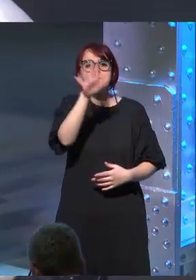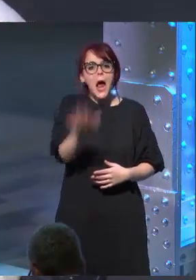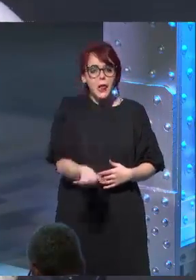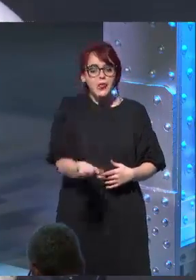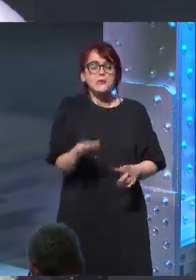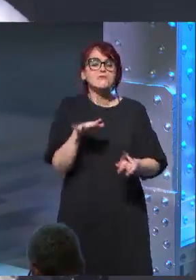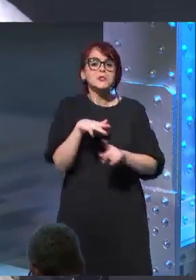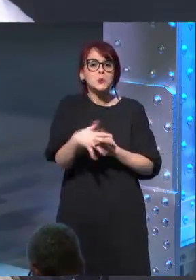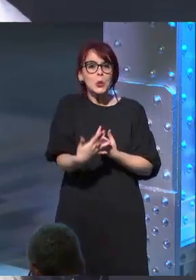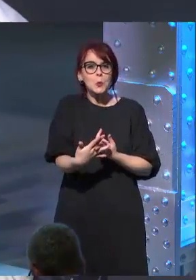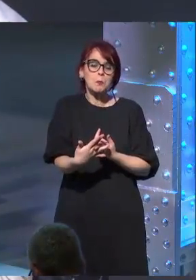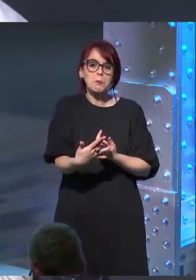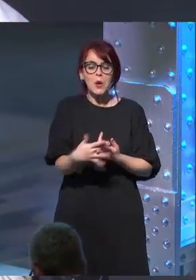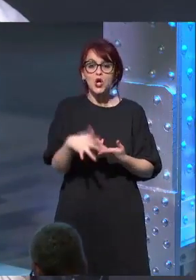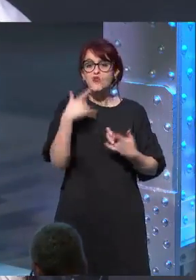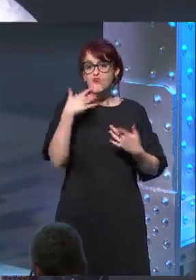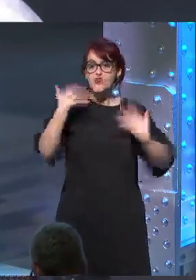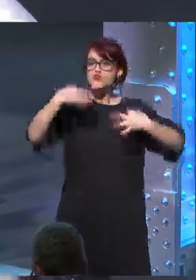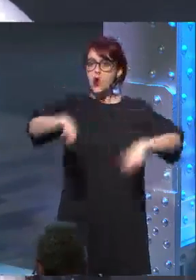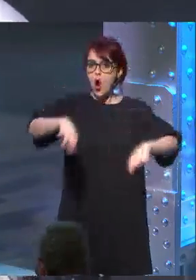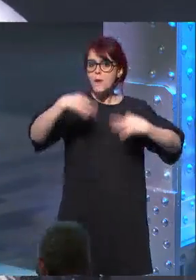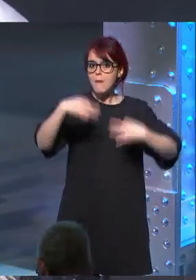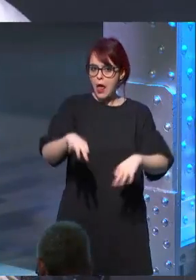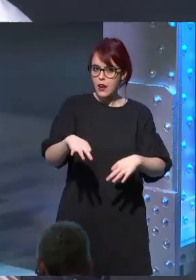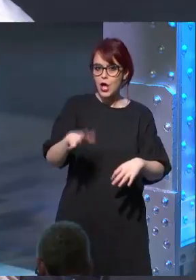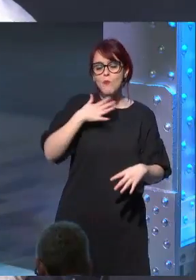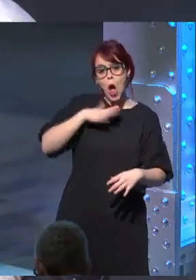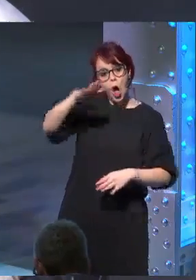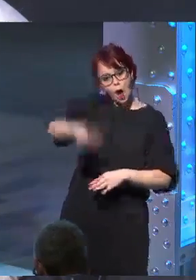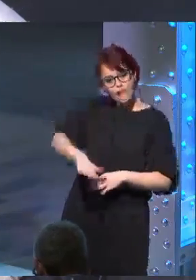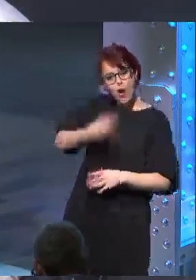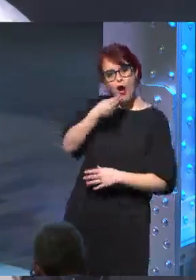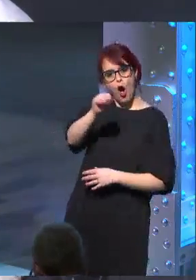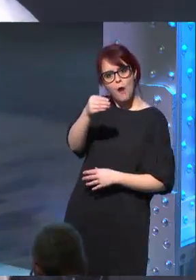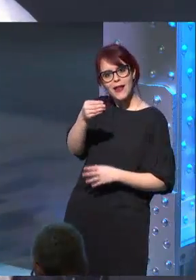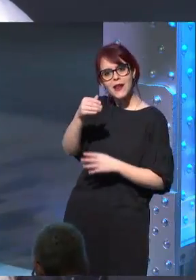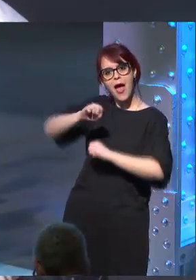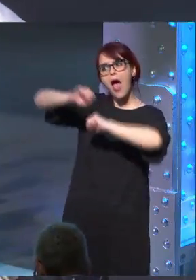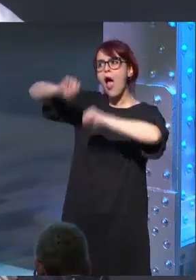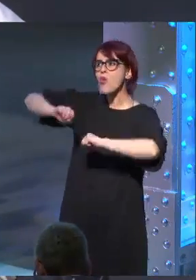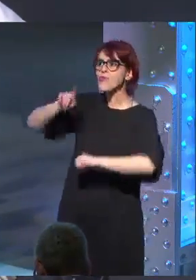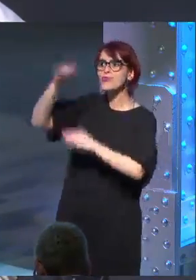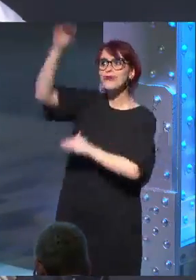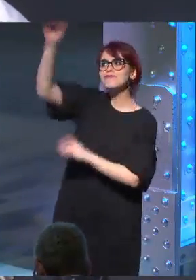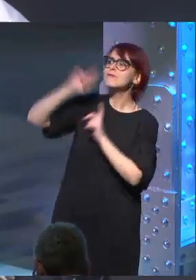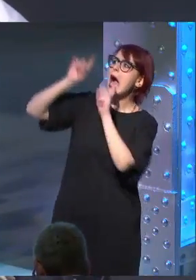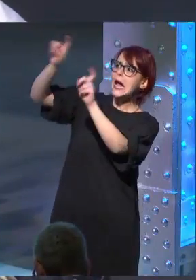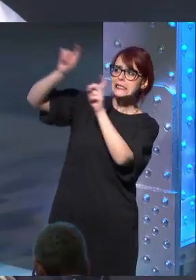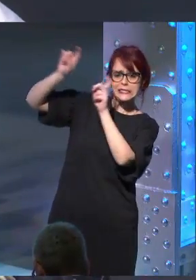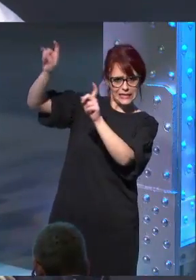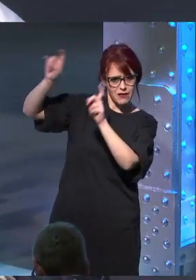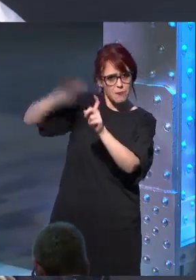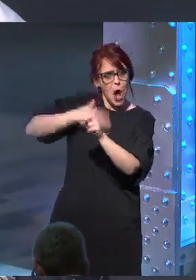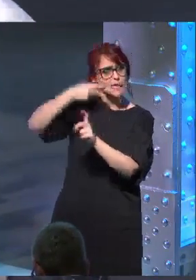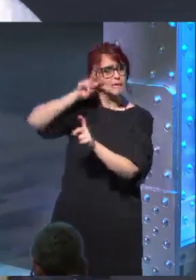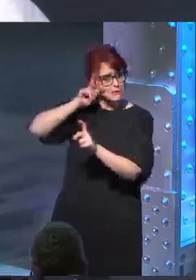the teenagers, and they show us that maybe there is a side of it where they are